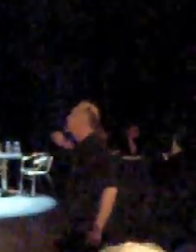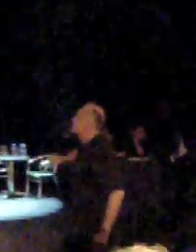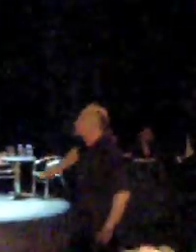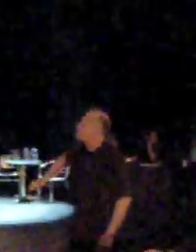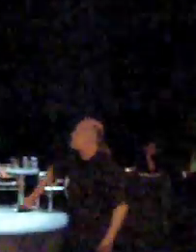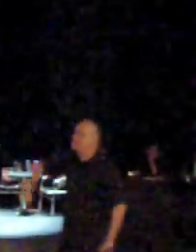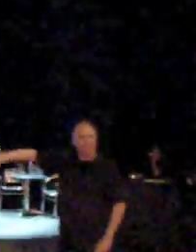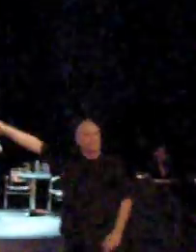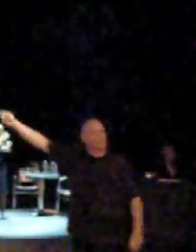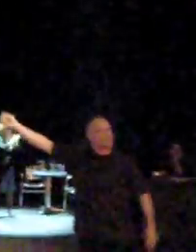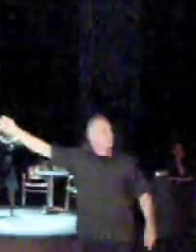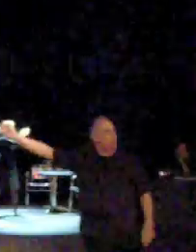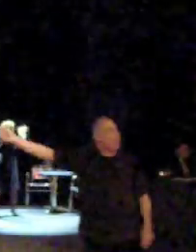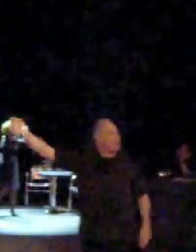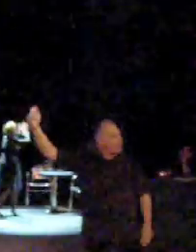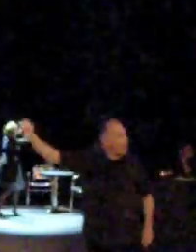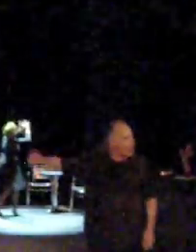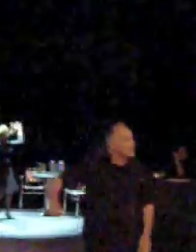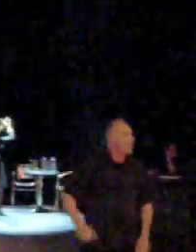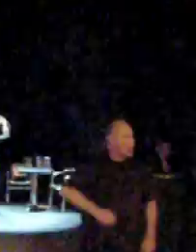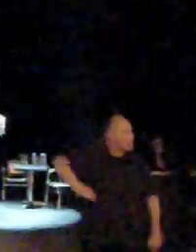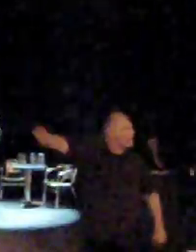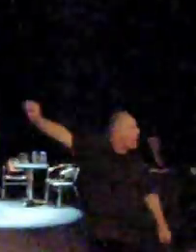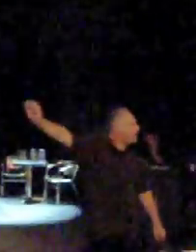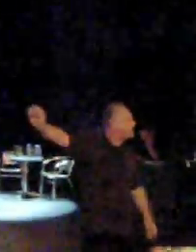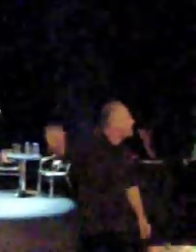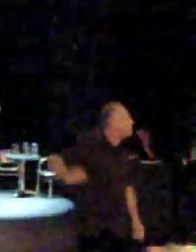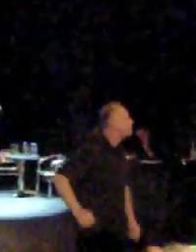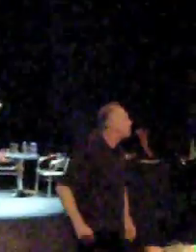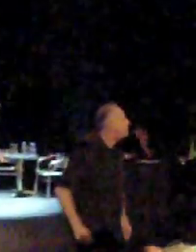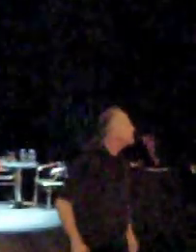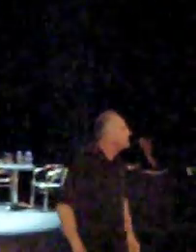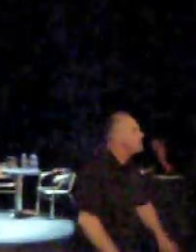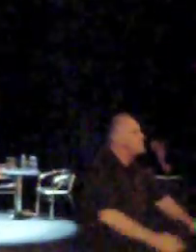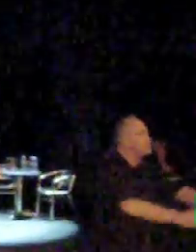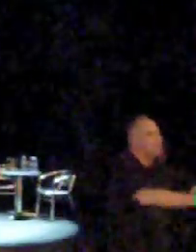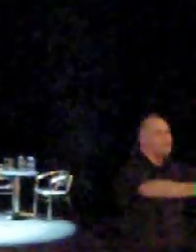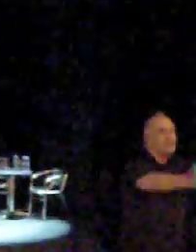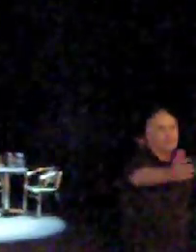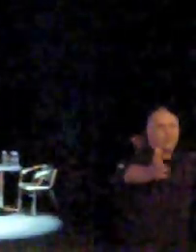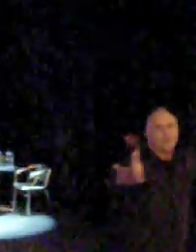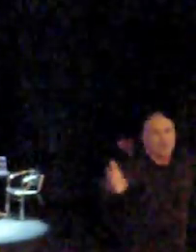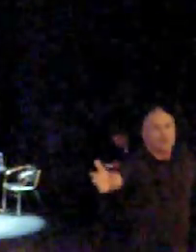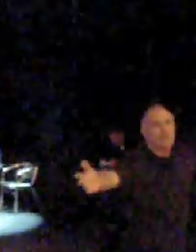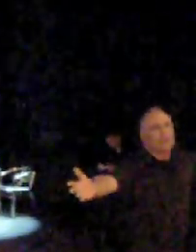scratching inscriptions into the scoreboard or the monolith.